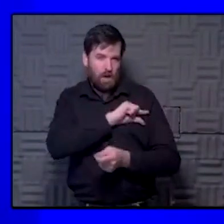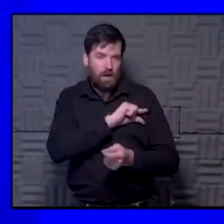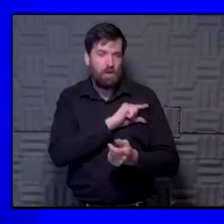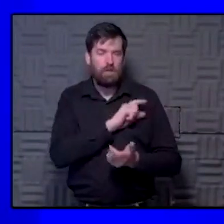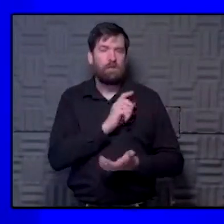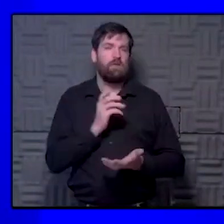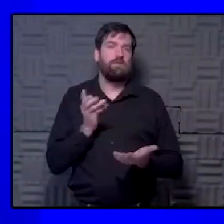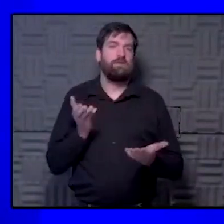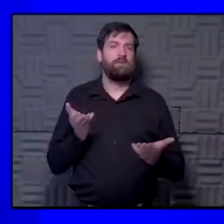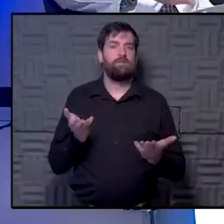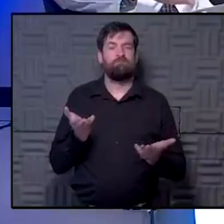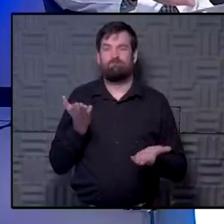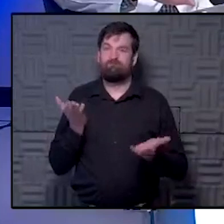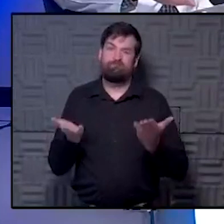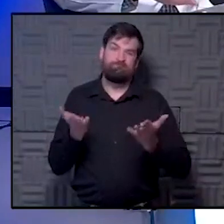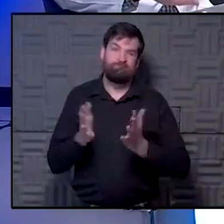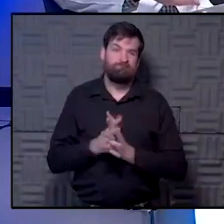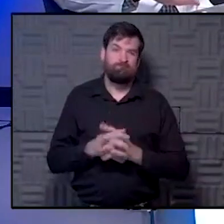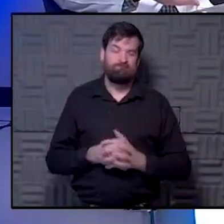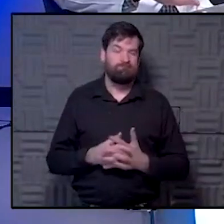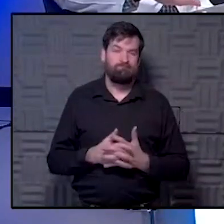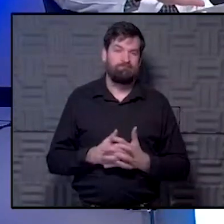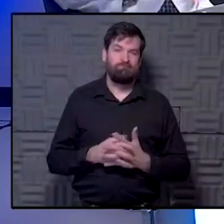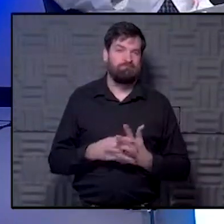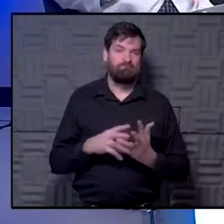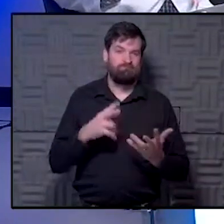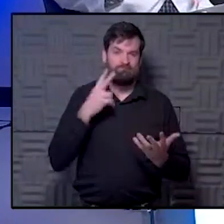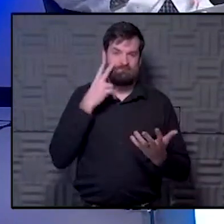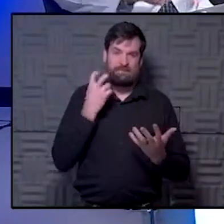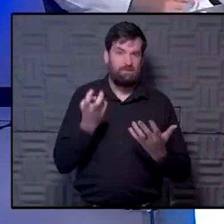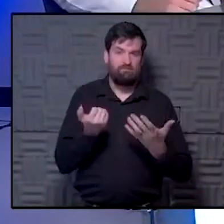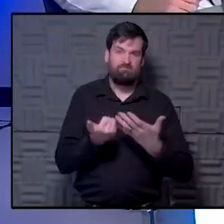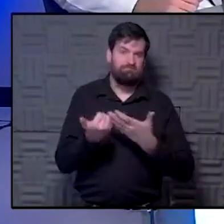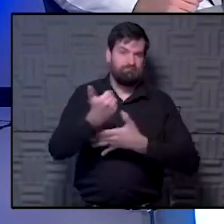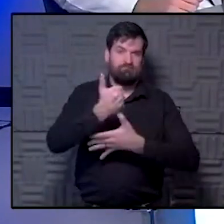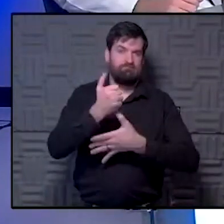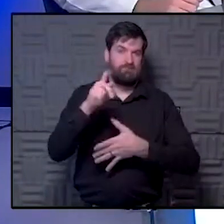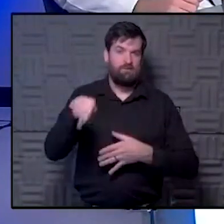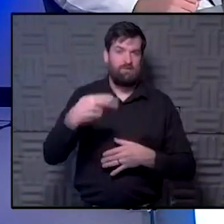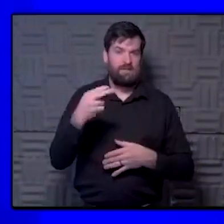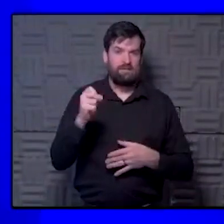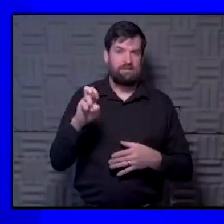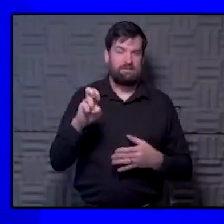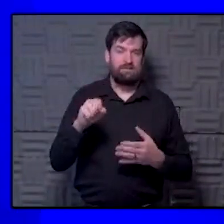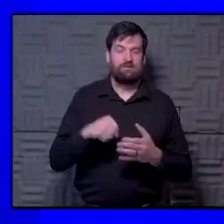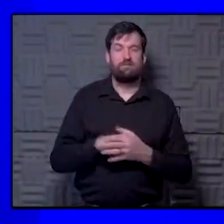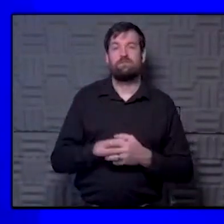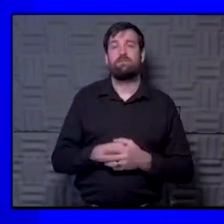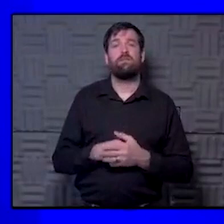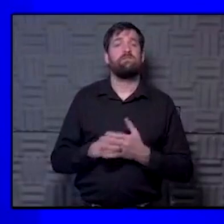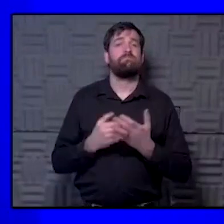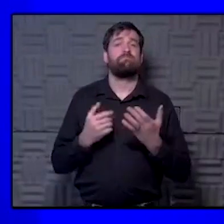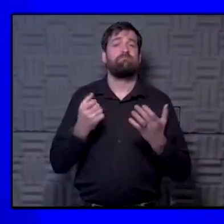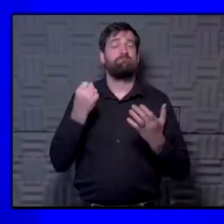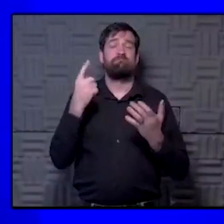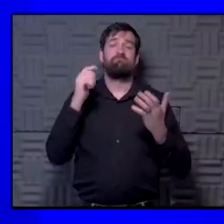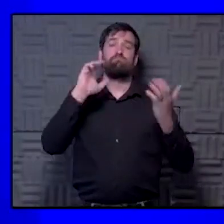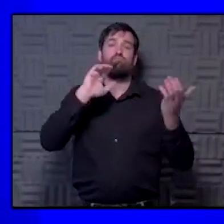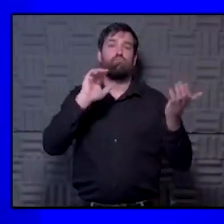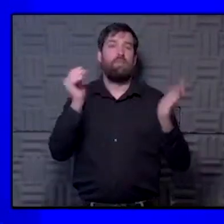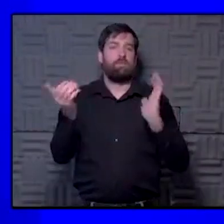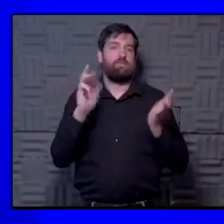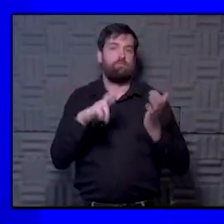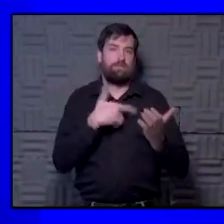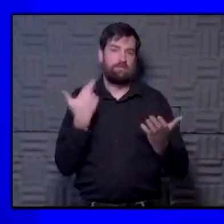think that's probably, it's probably not going to be possible to move phases. It's all relative risk, and this